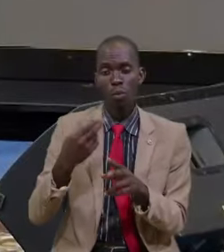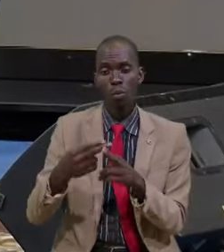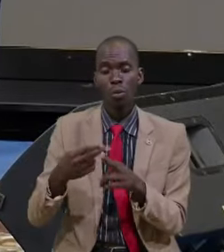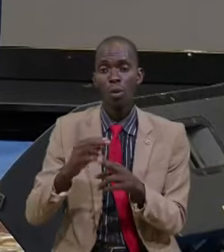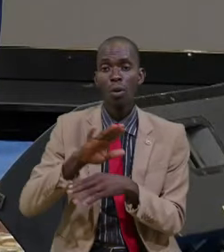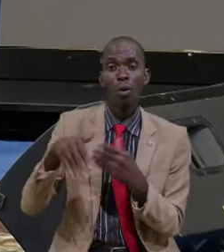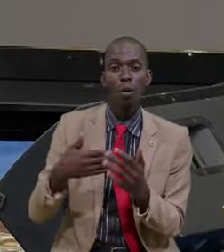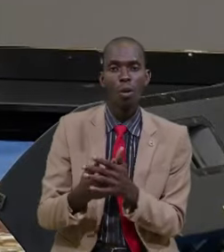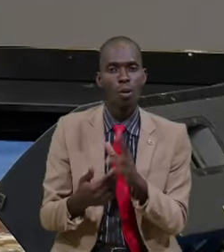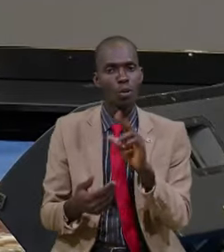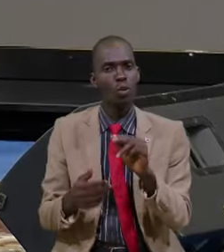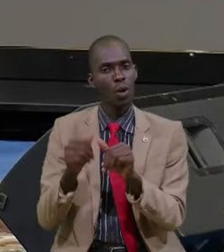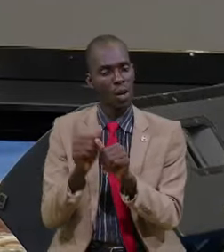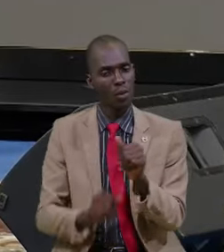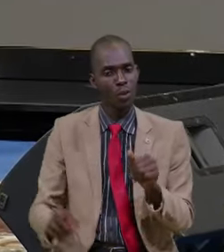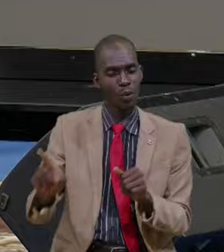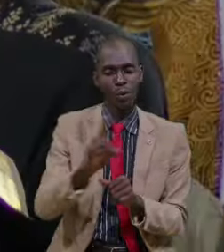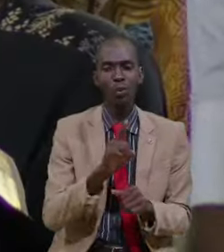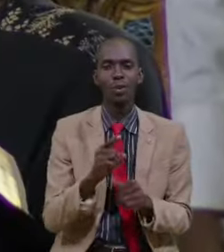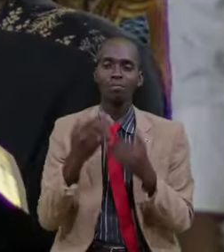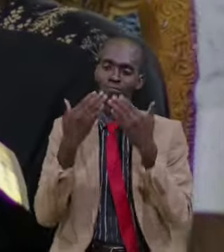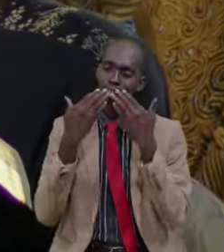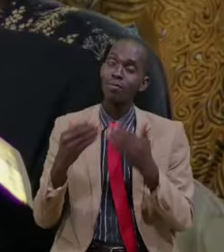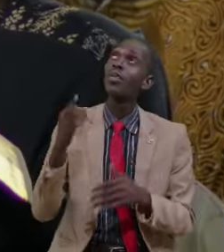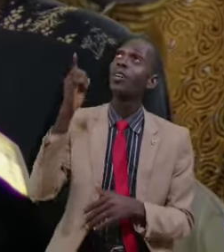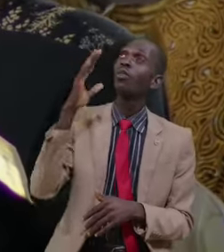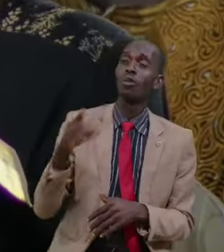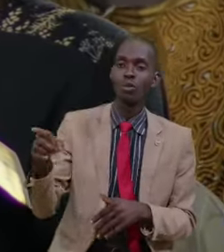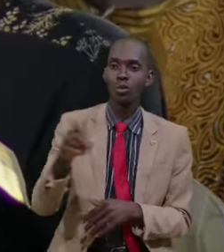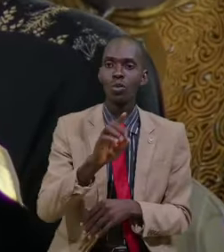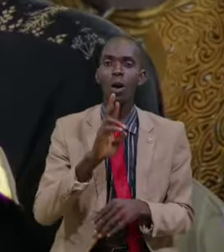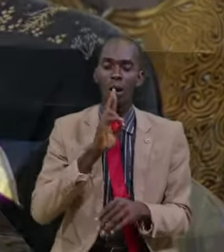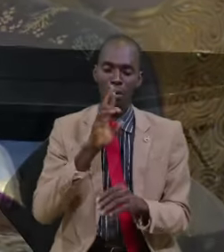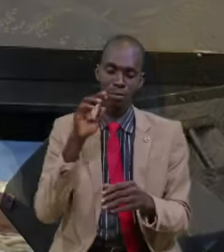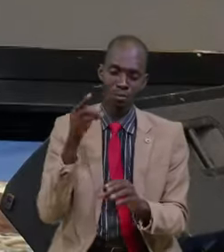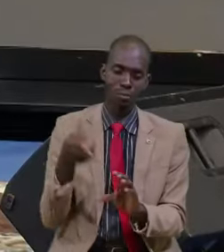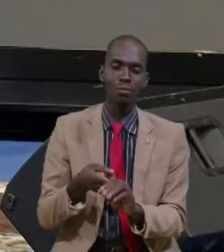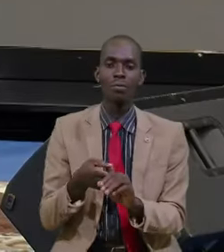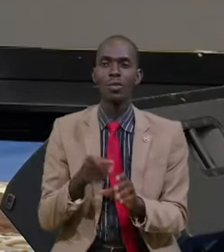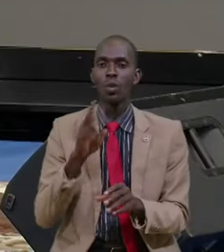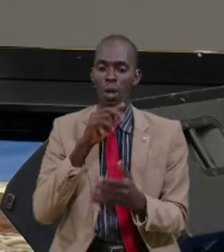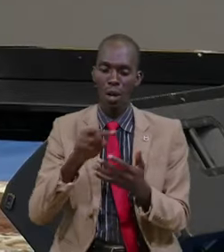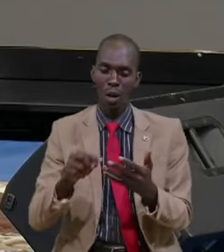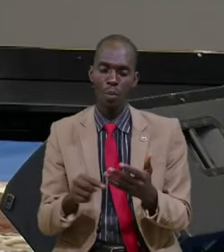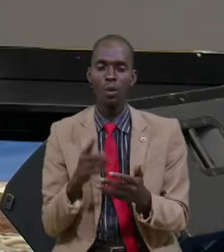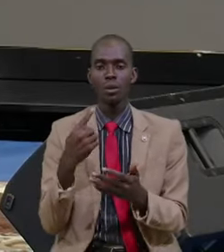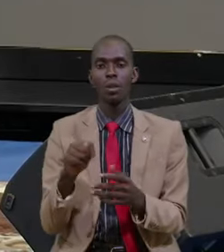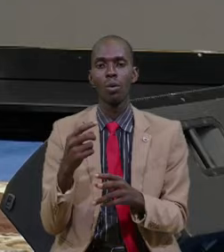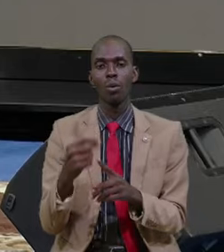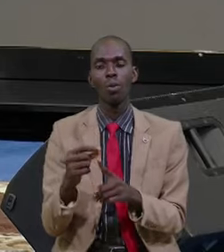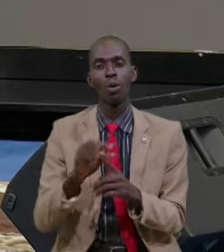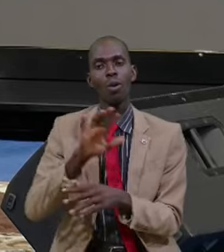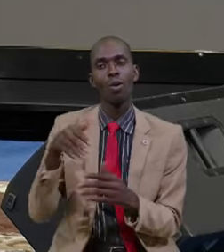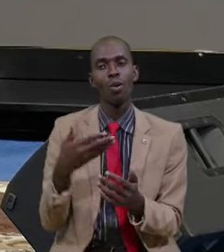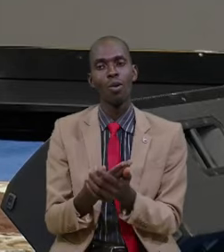Thank God you are there. Thank God he has seen you tonight. Thank